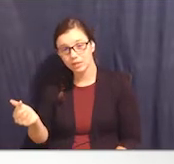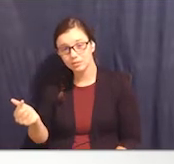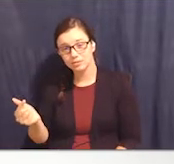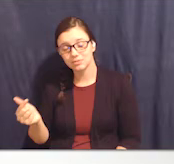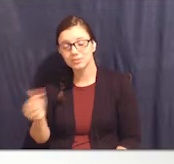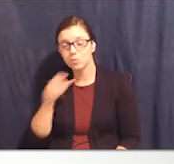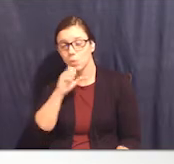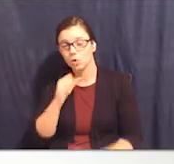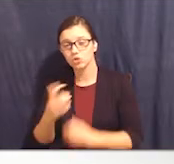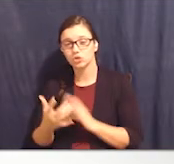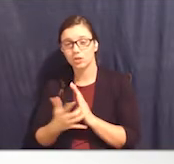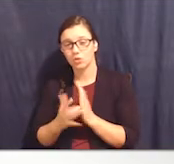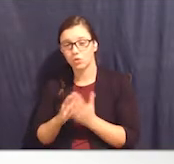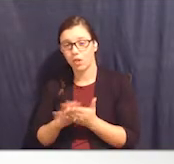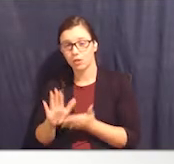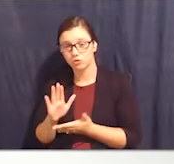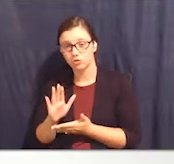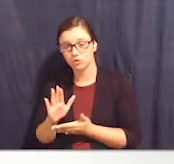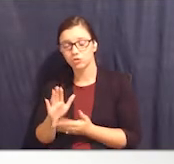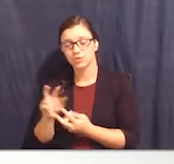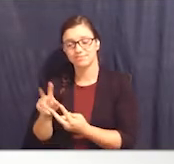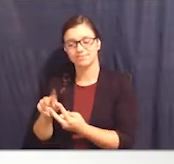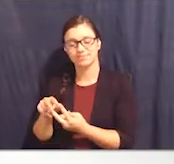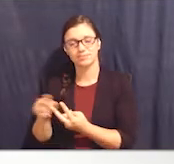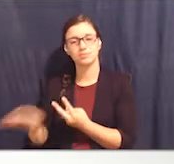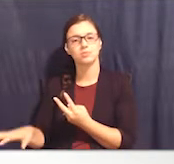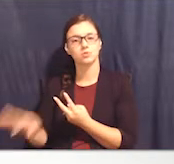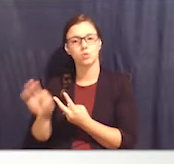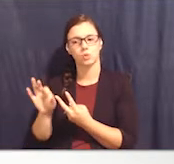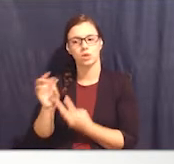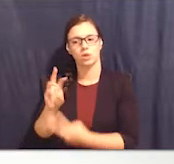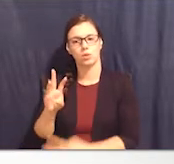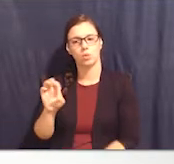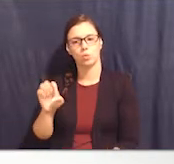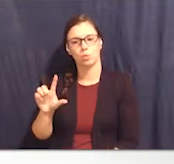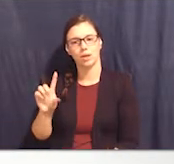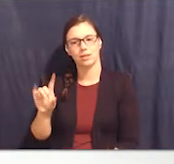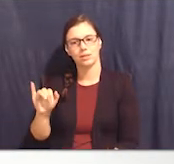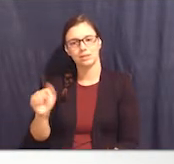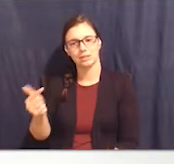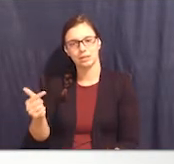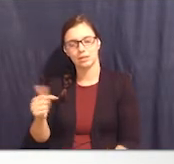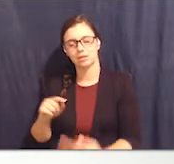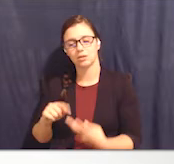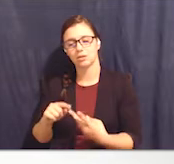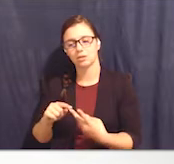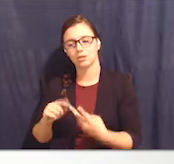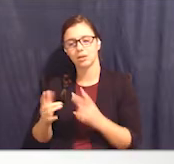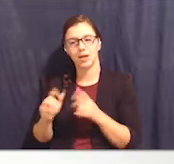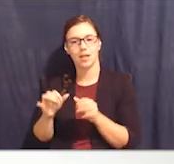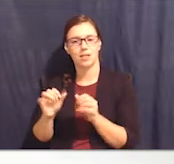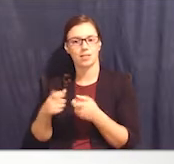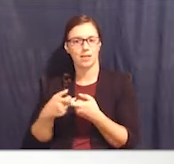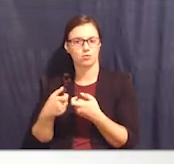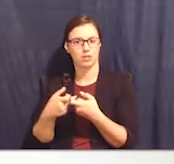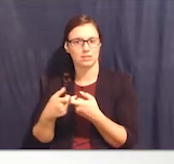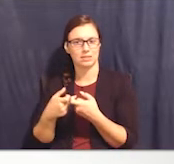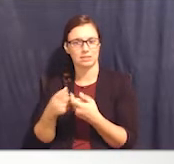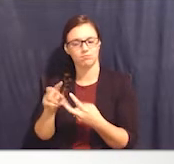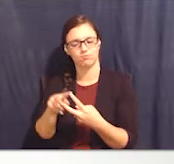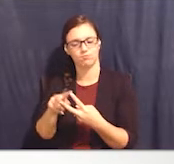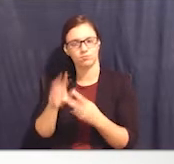welding helper or as an electrician helper. And once a student leaves with that certificate.